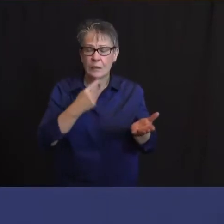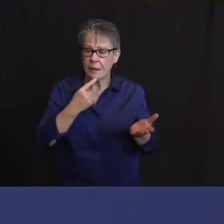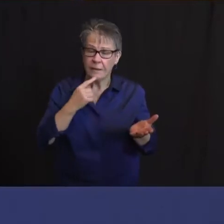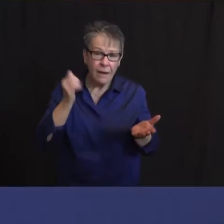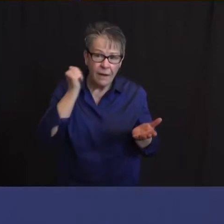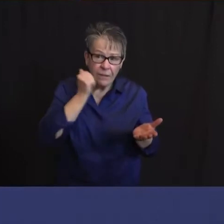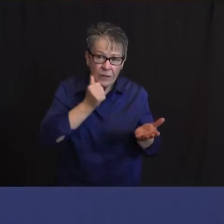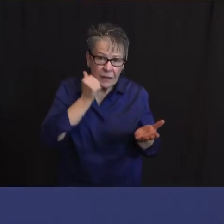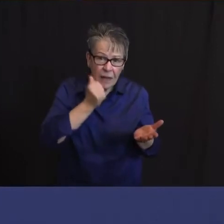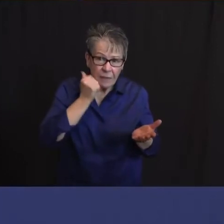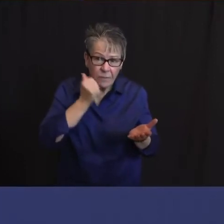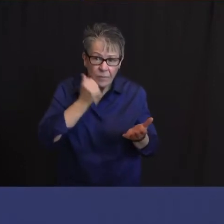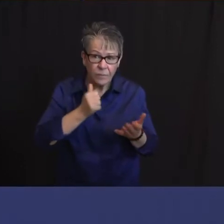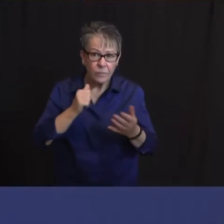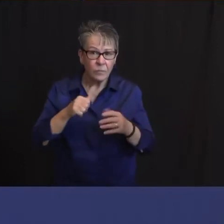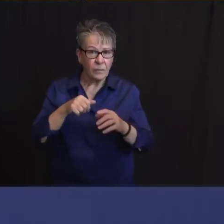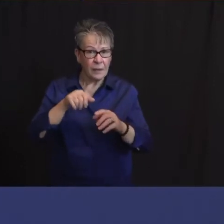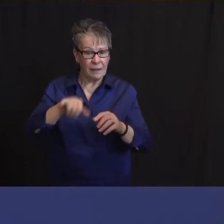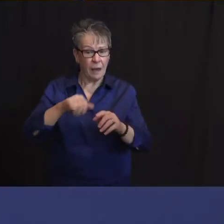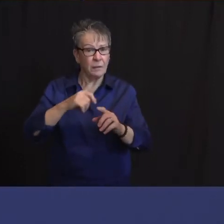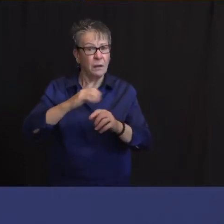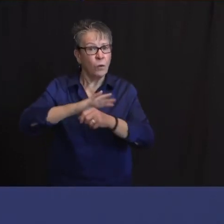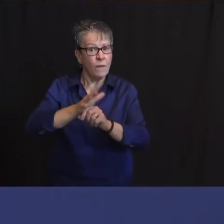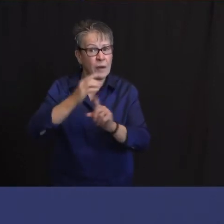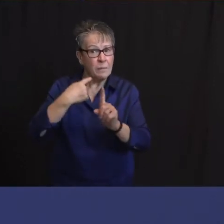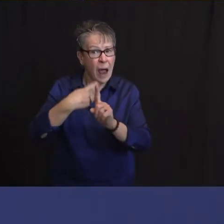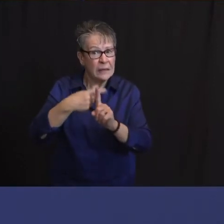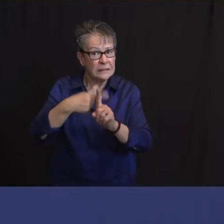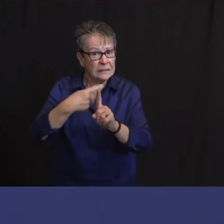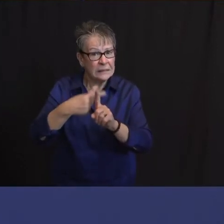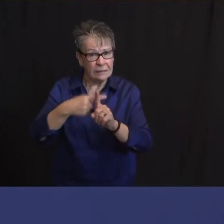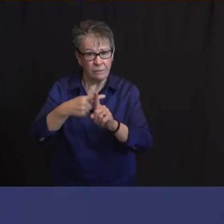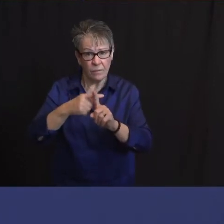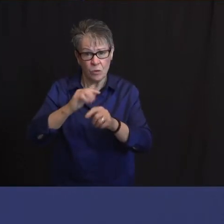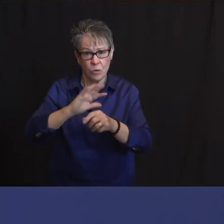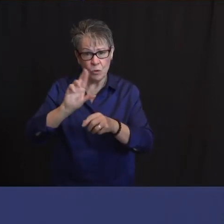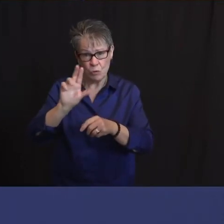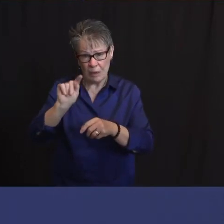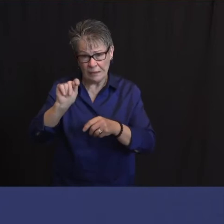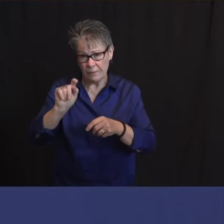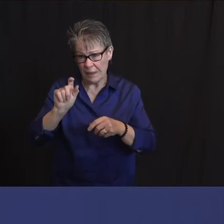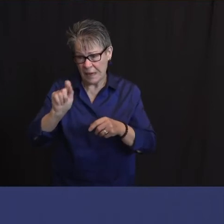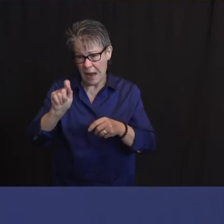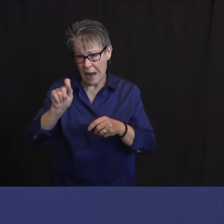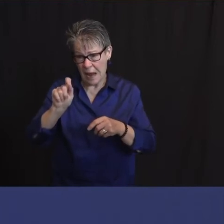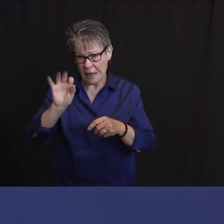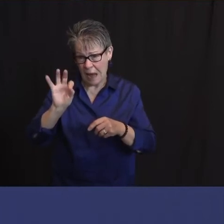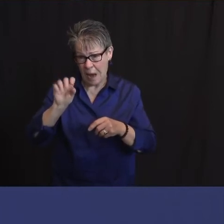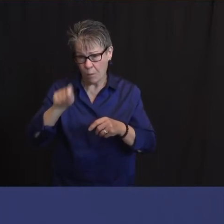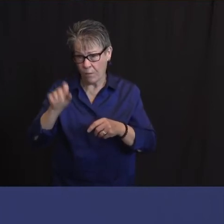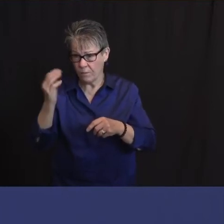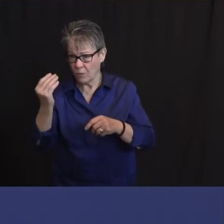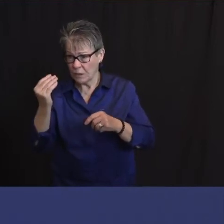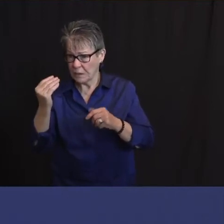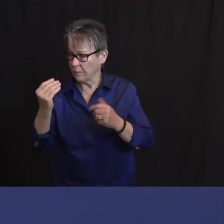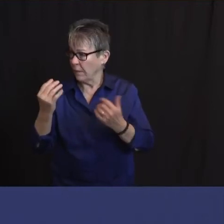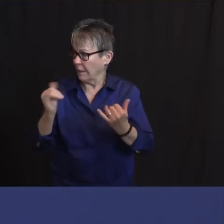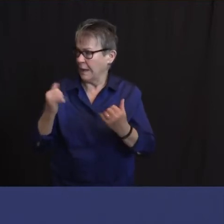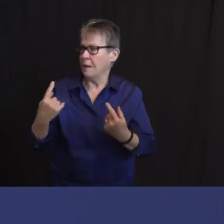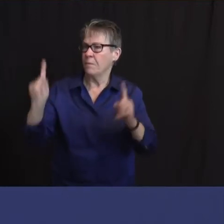for the state, which again, to remind folks, is 9.62%, and I'm happy to say 3 days in a row under 10. I hope it stays that way and keeps going